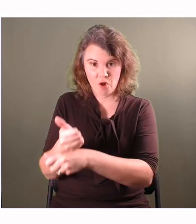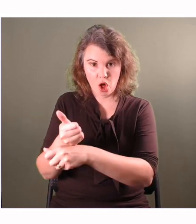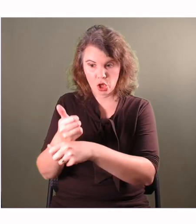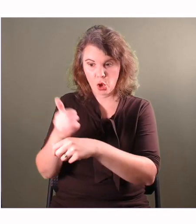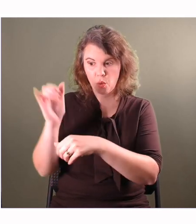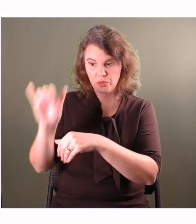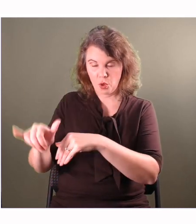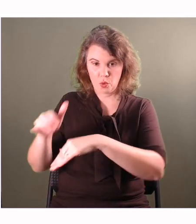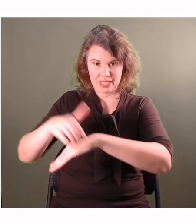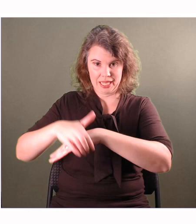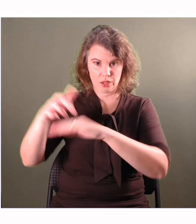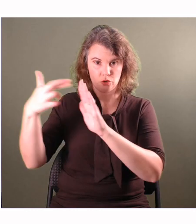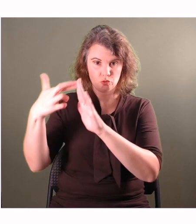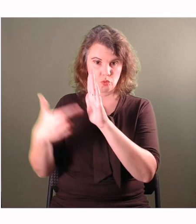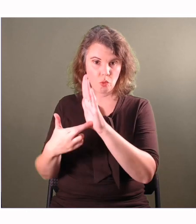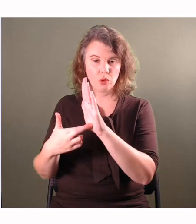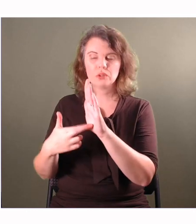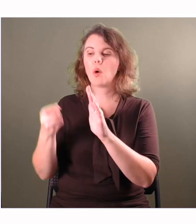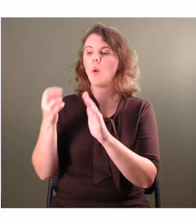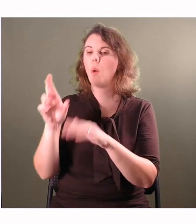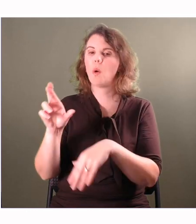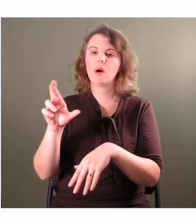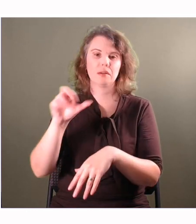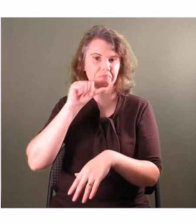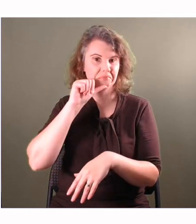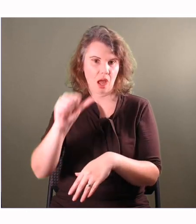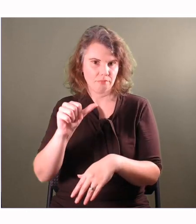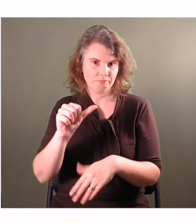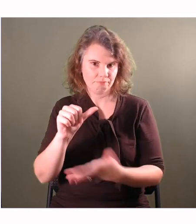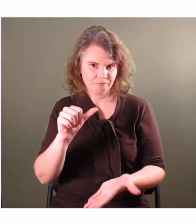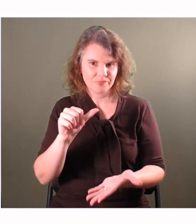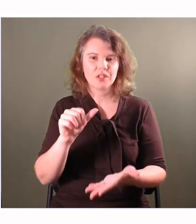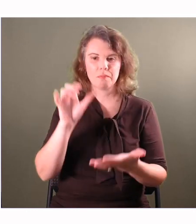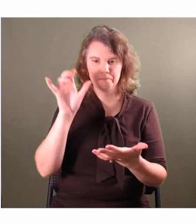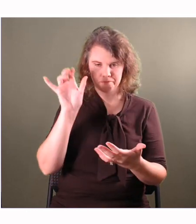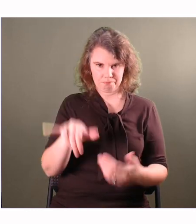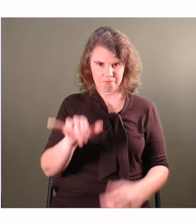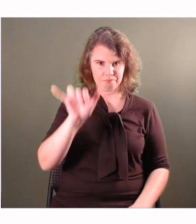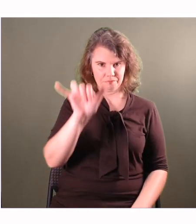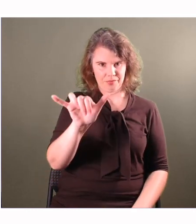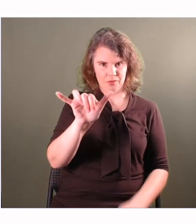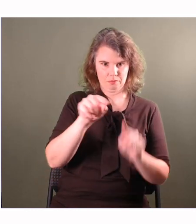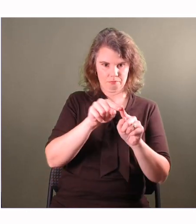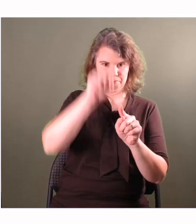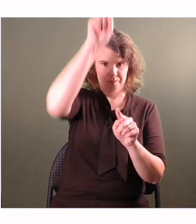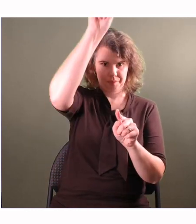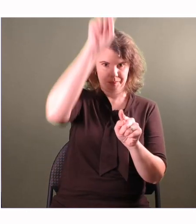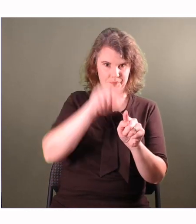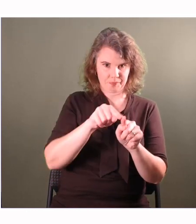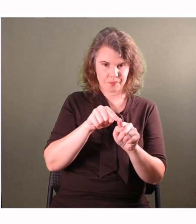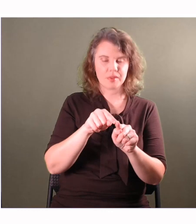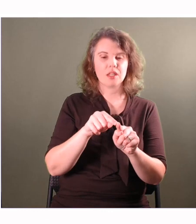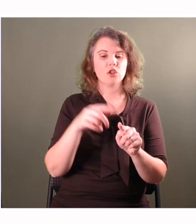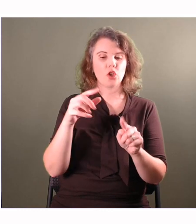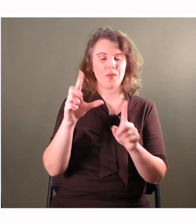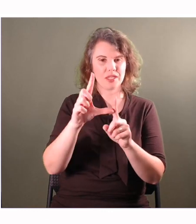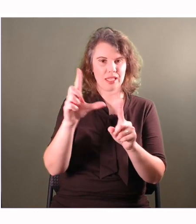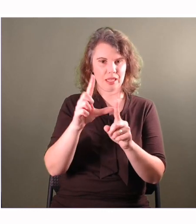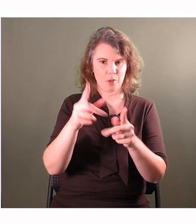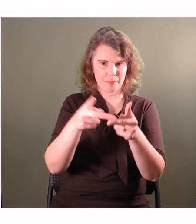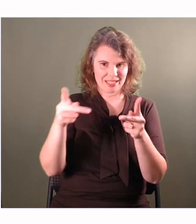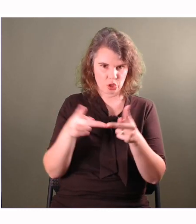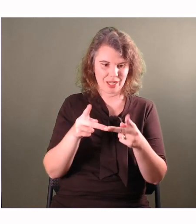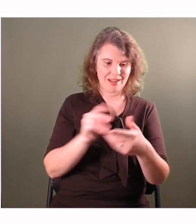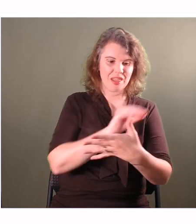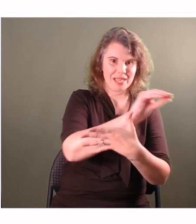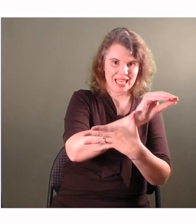position. So that's what is on the y-axis here, syllable position maintenance. And this